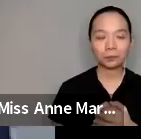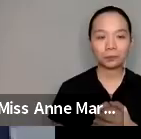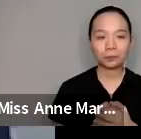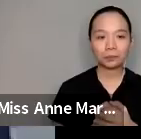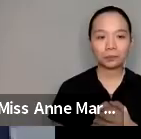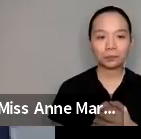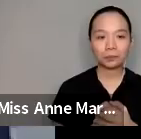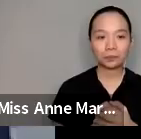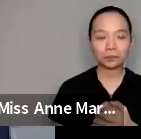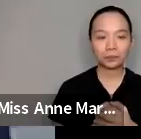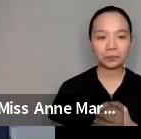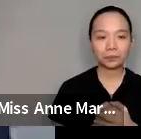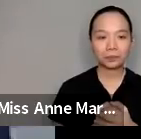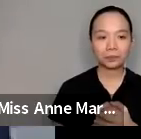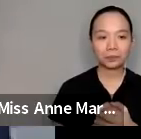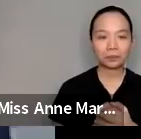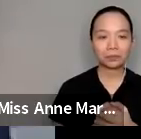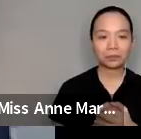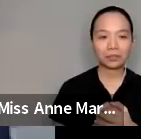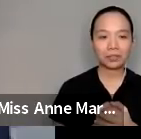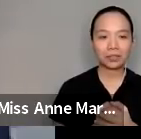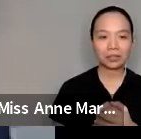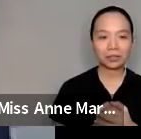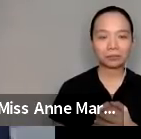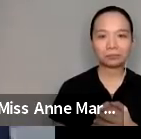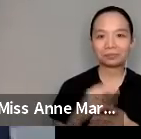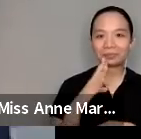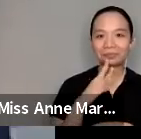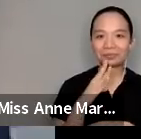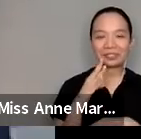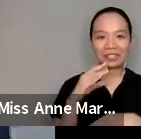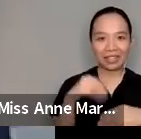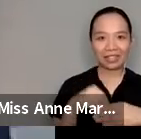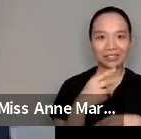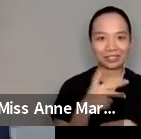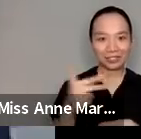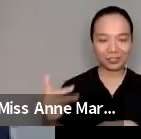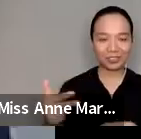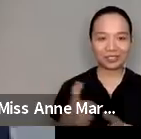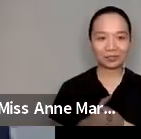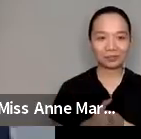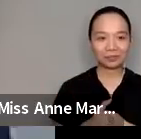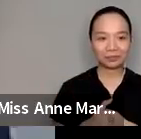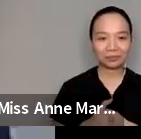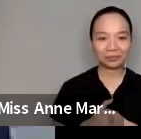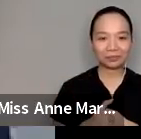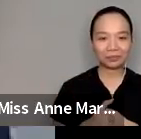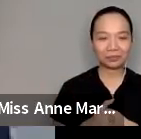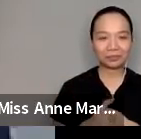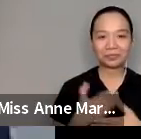Adil Kak Talino, Bachelor Kak Saruga, Basengat Kak Jubata.